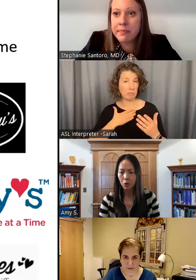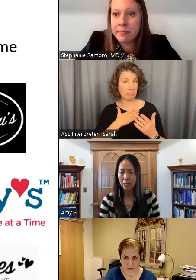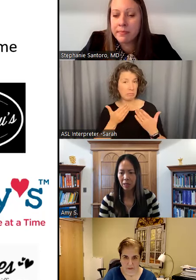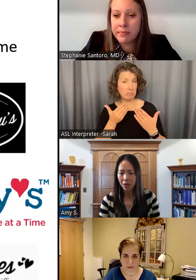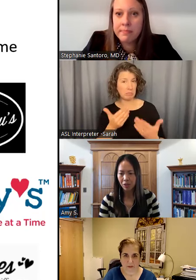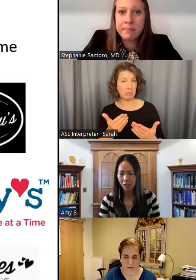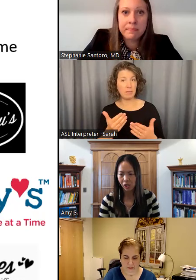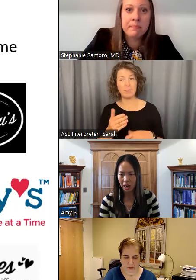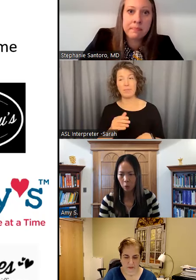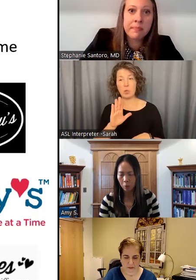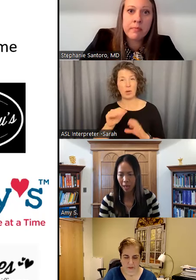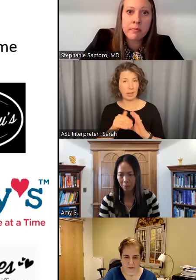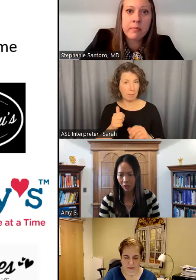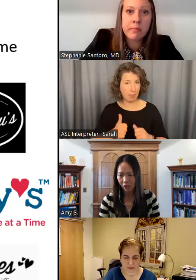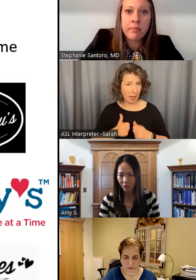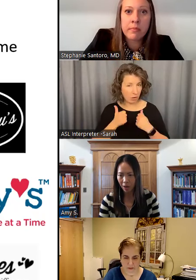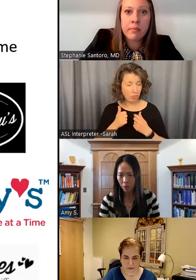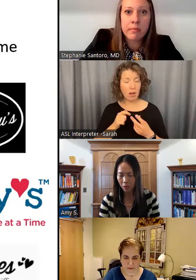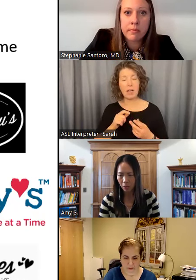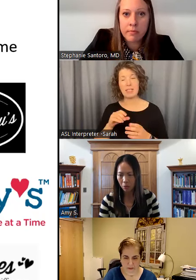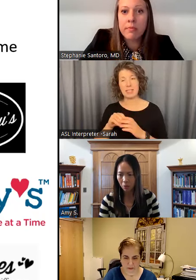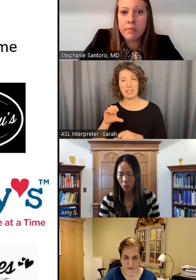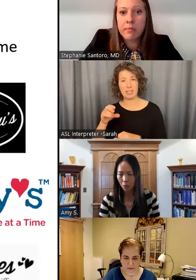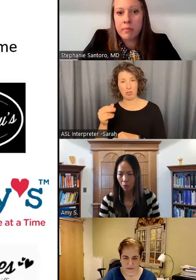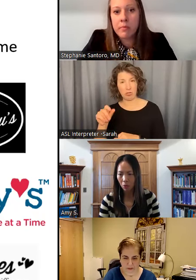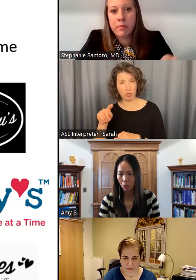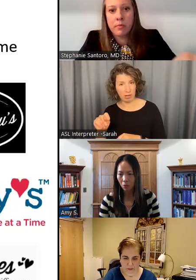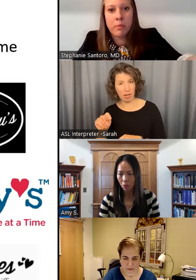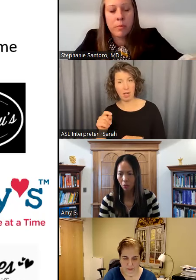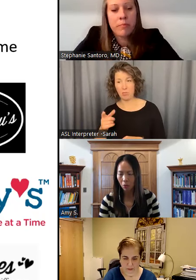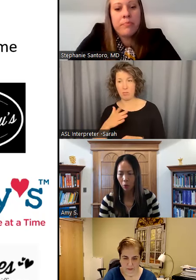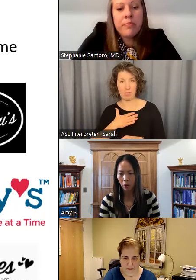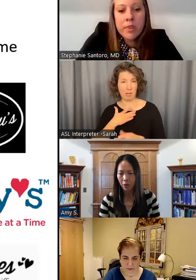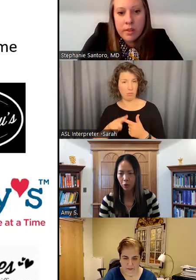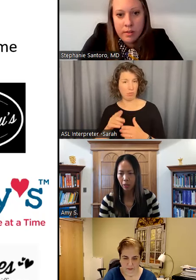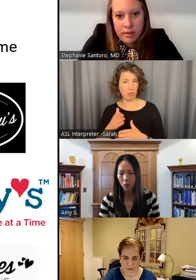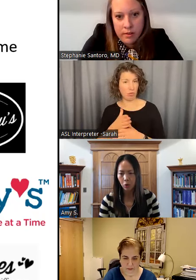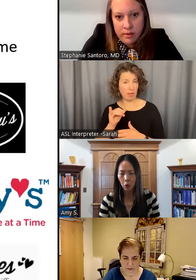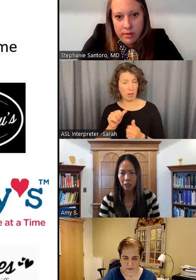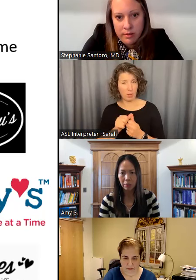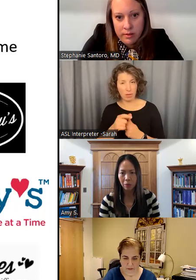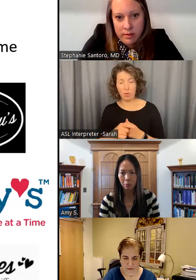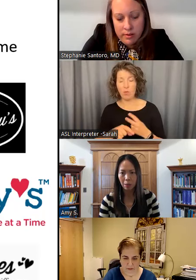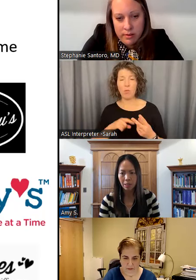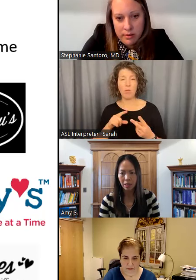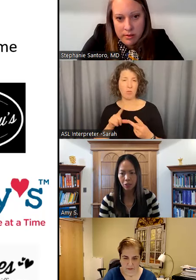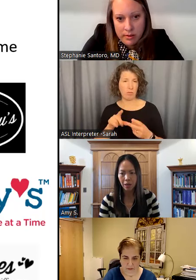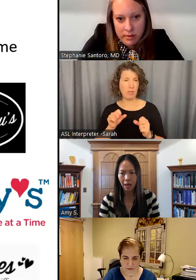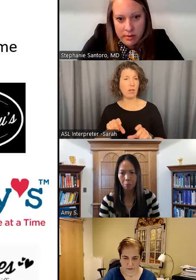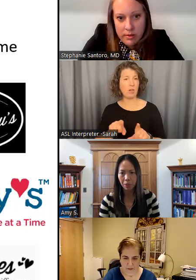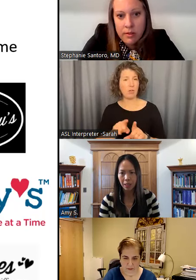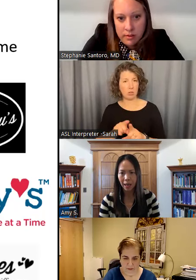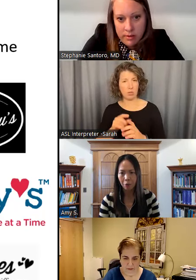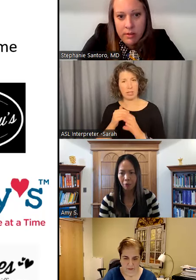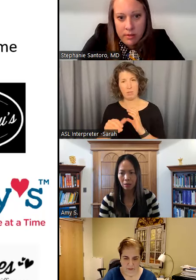enter your email address in the chat and we'll be happy to share that with you. Or you can also email the Blum Center